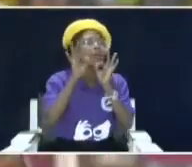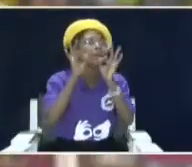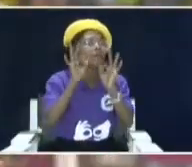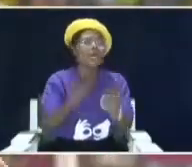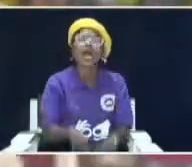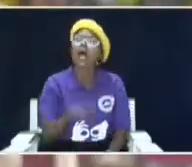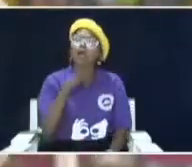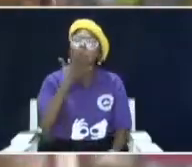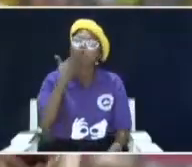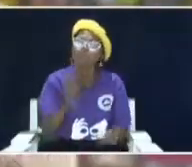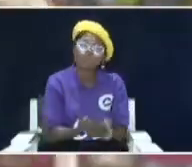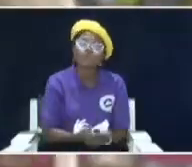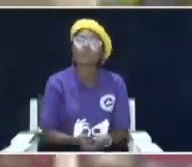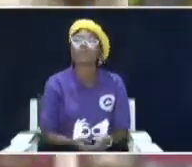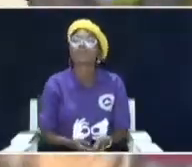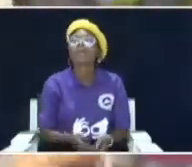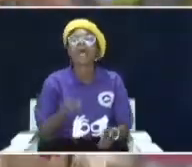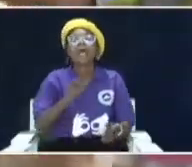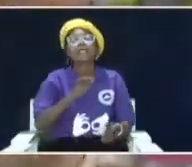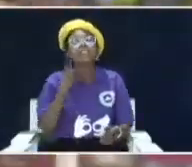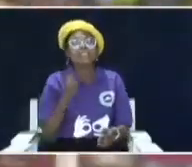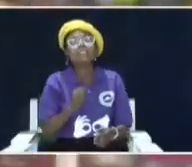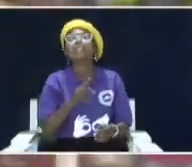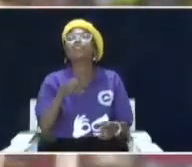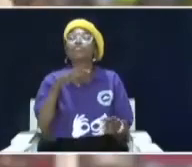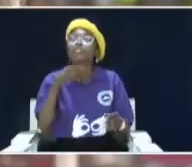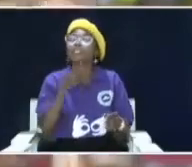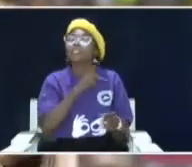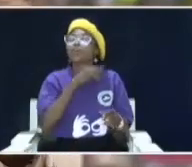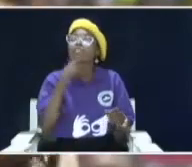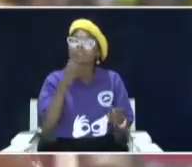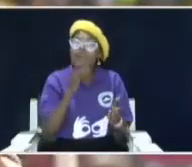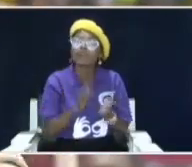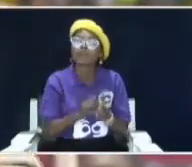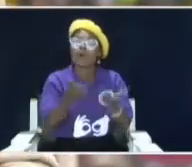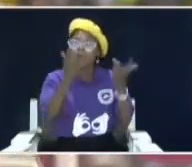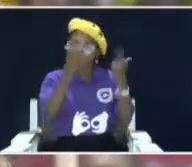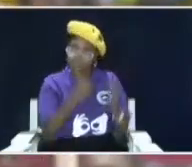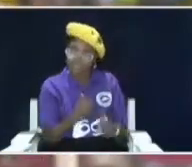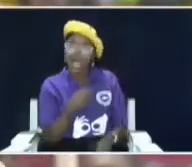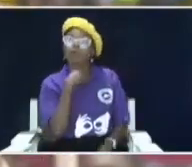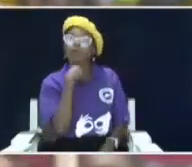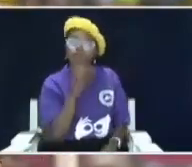God. He just said, I should come and tell you to come. But how will I say it?